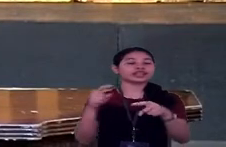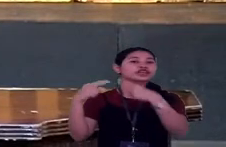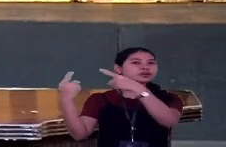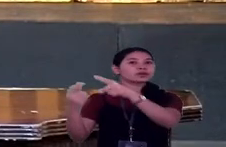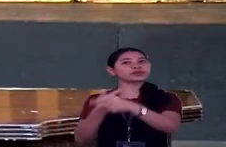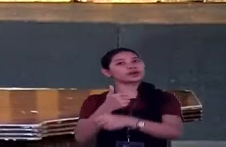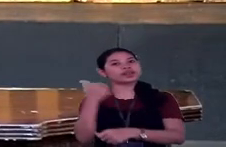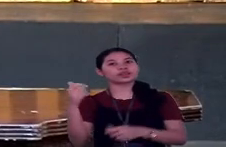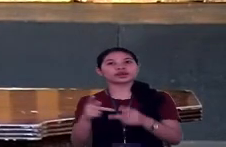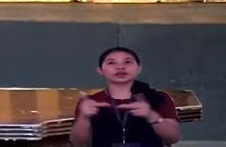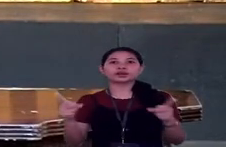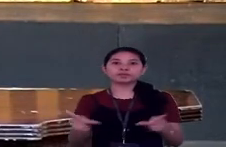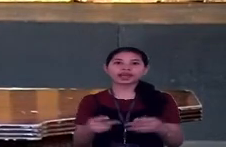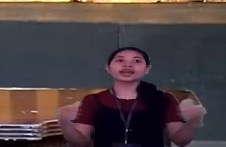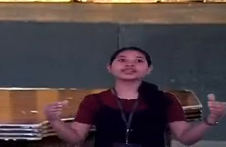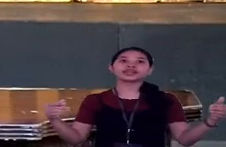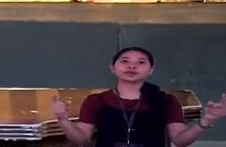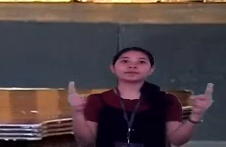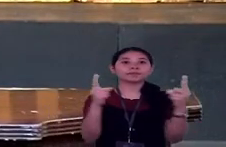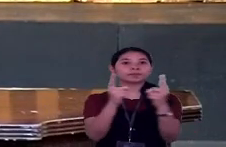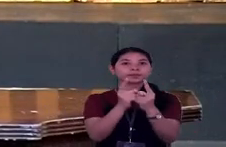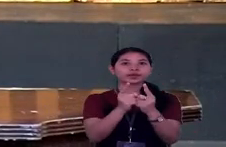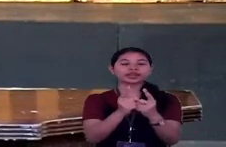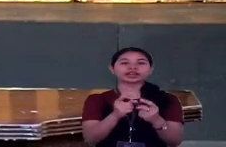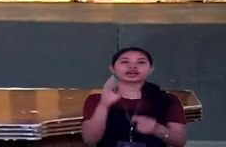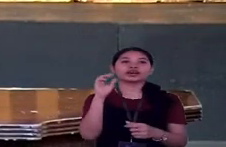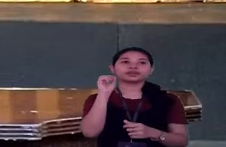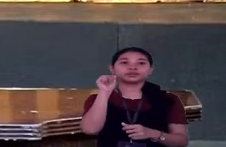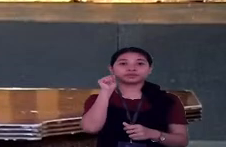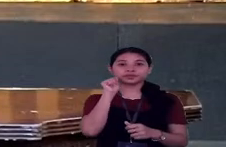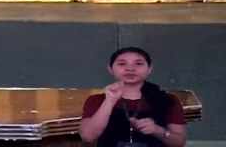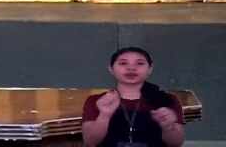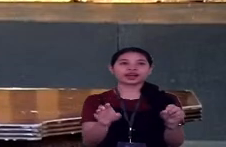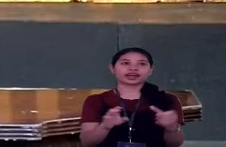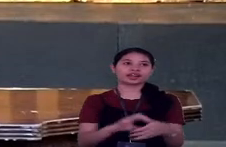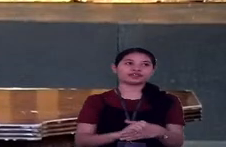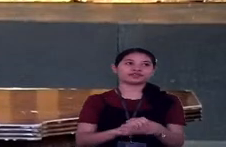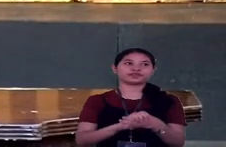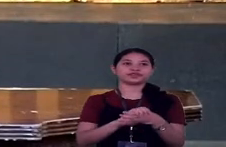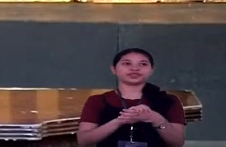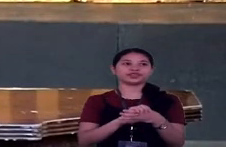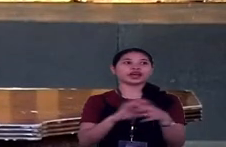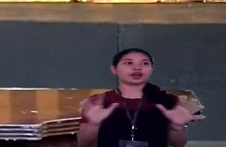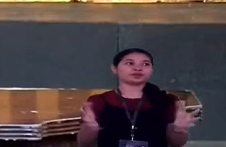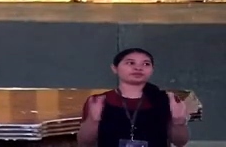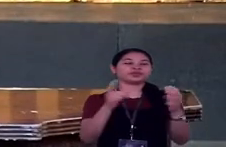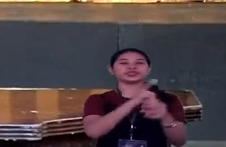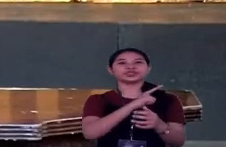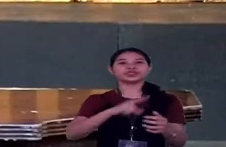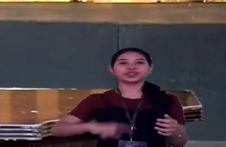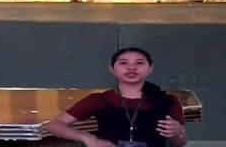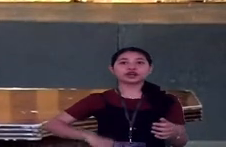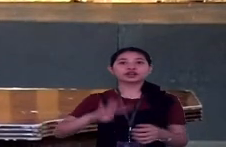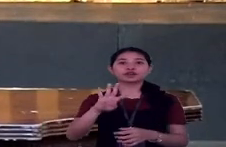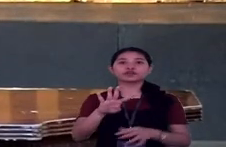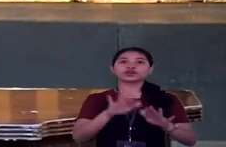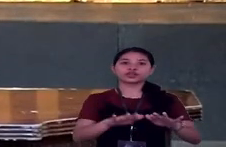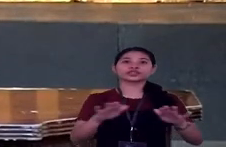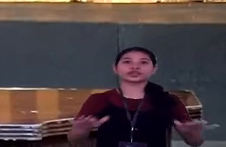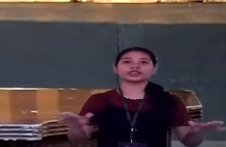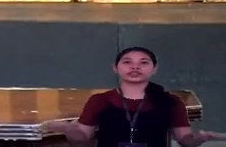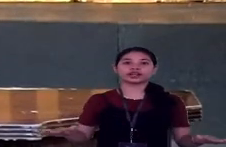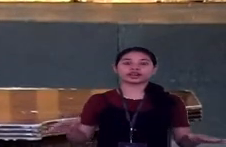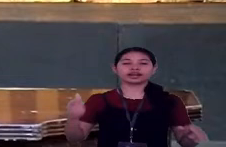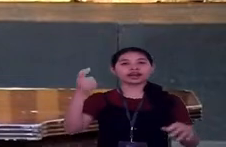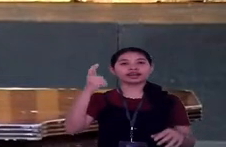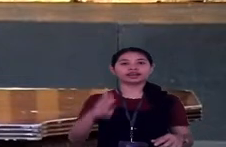loving wife. Ma'am Zenia, please stand. Ma'am Zenia Ribaton, give a big hand to Ma'am Zenia. And praise the Lord that they have four children. God